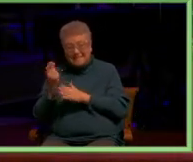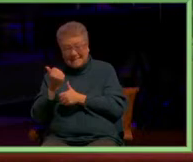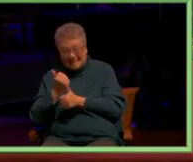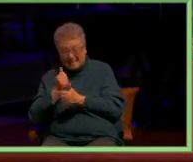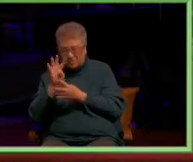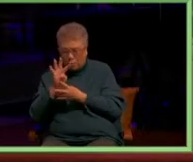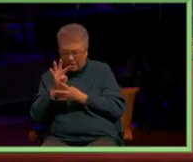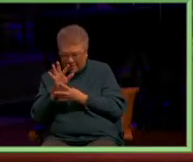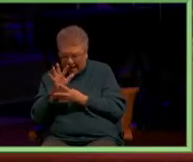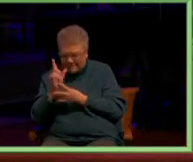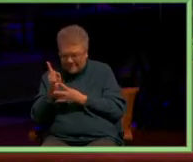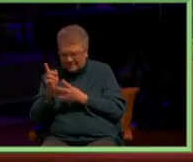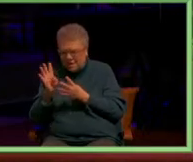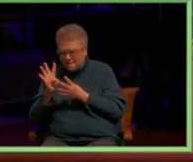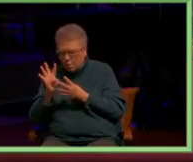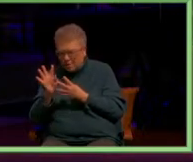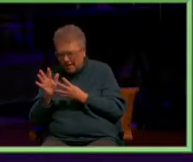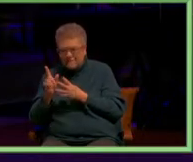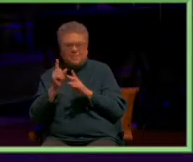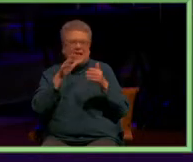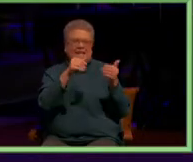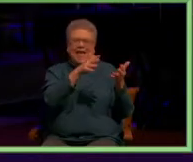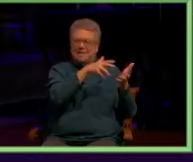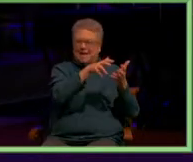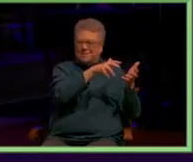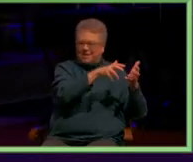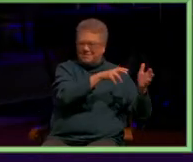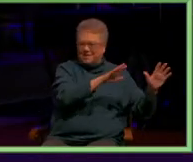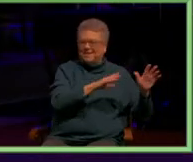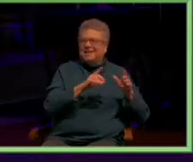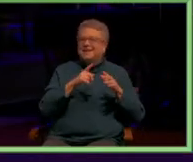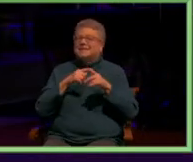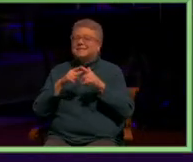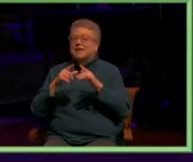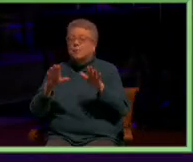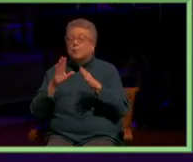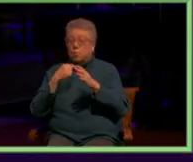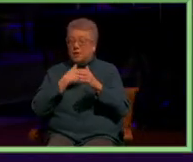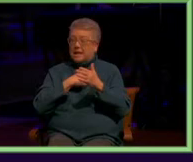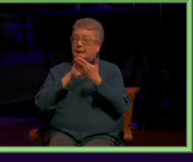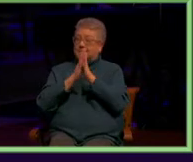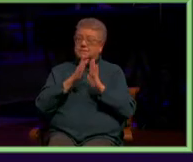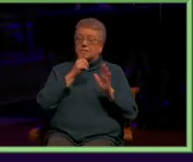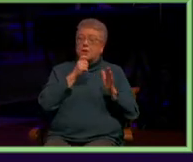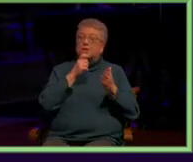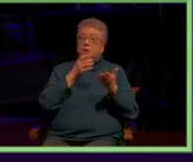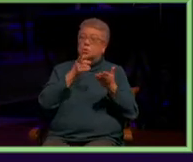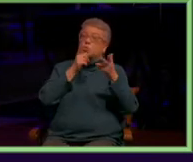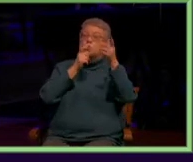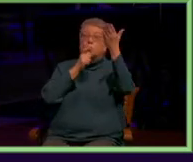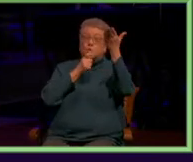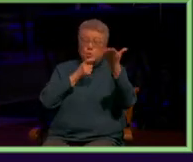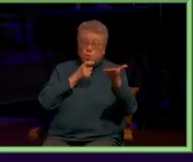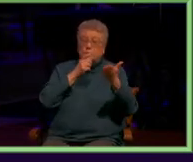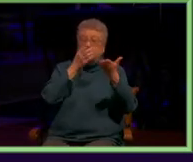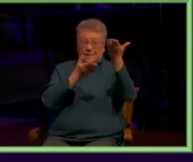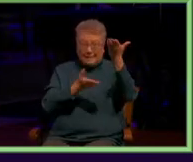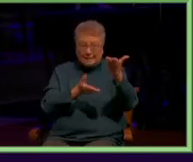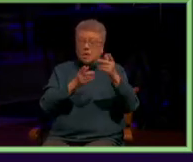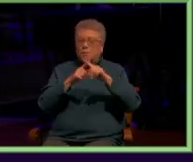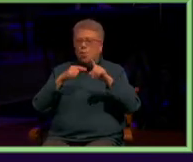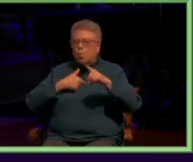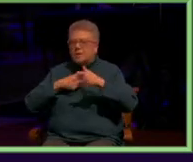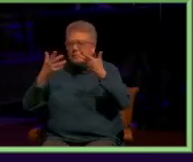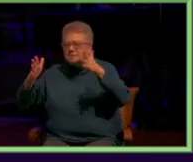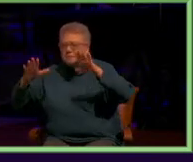2 points to this sermon. Because of what Jesus has done, we can have peace with God. Not only of who he is, but what he has done. Look there in your